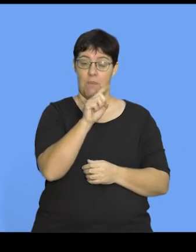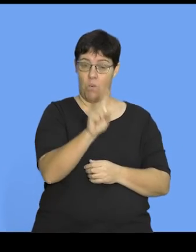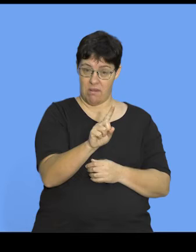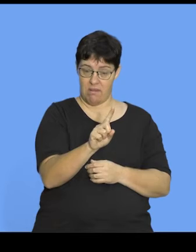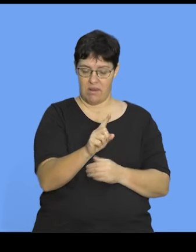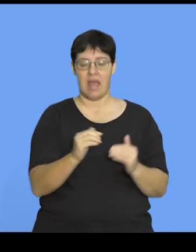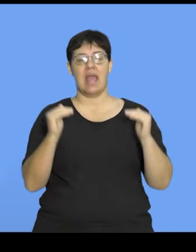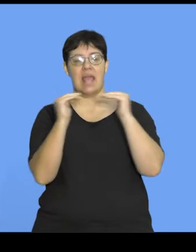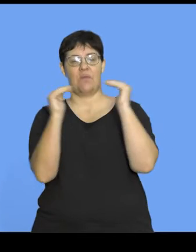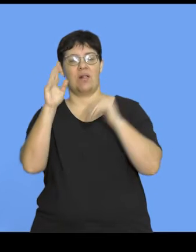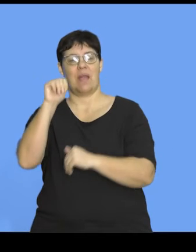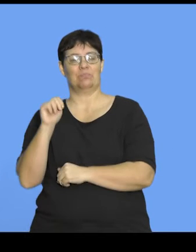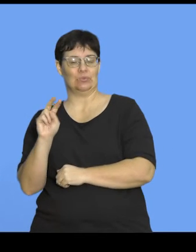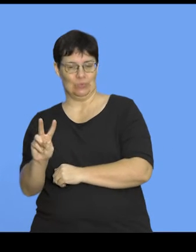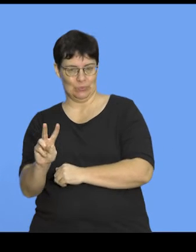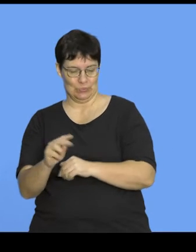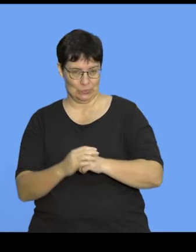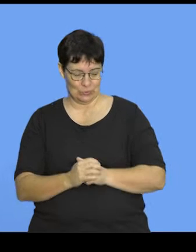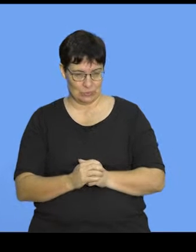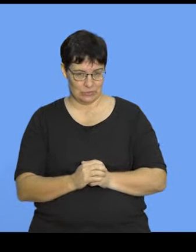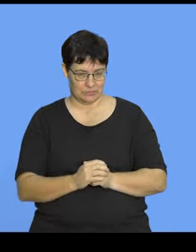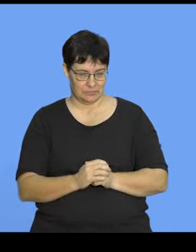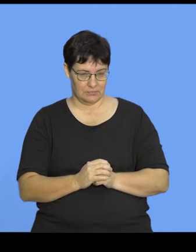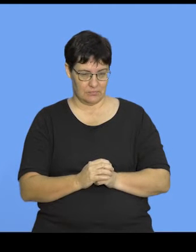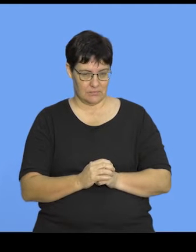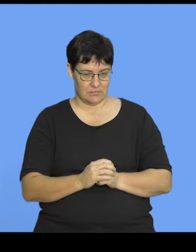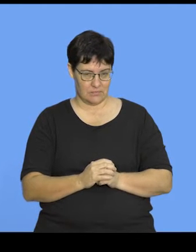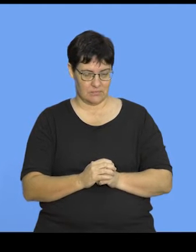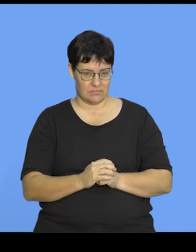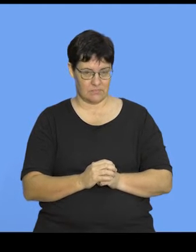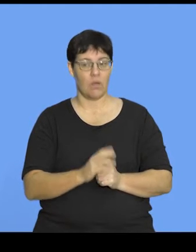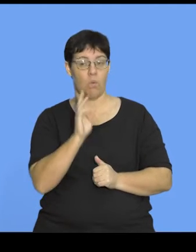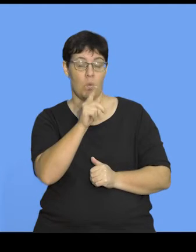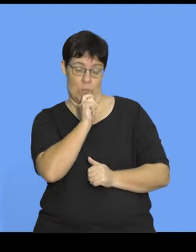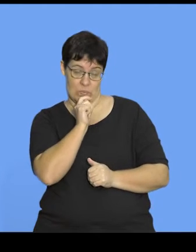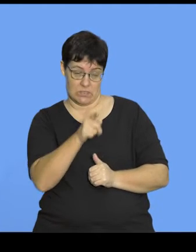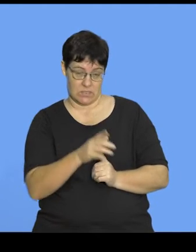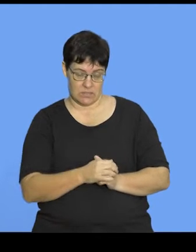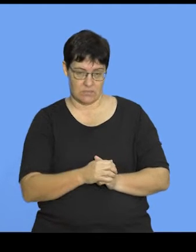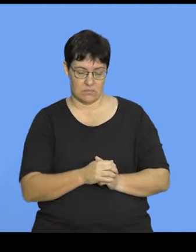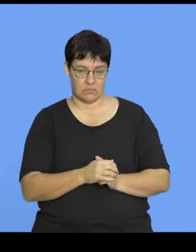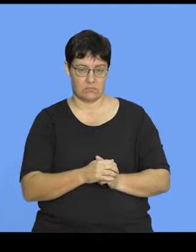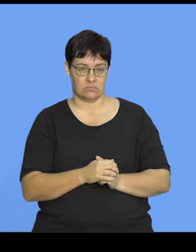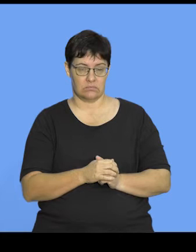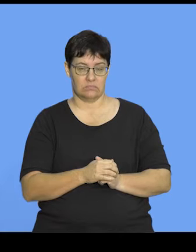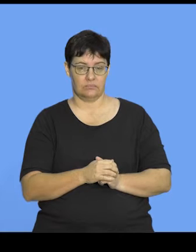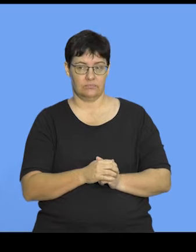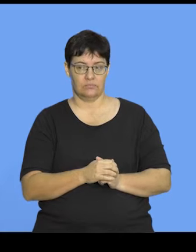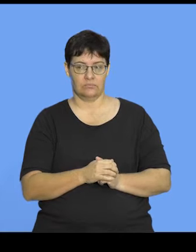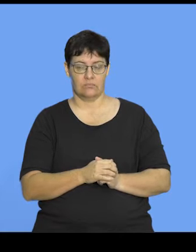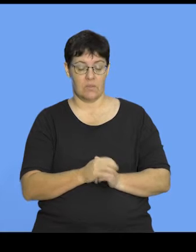1 is equal to mass 2. We're going to use that. They're